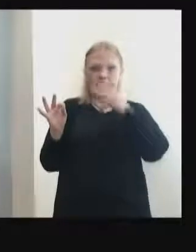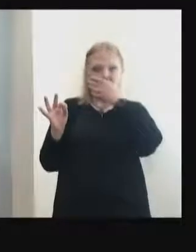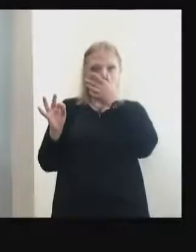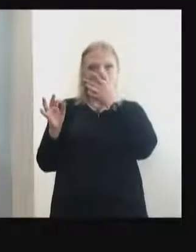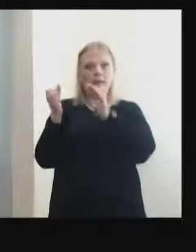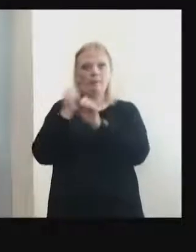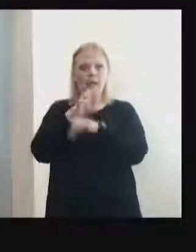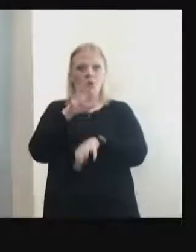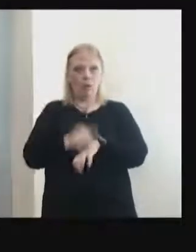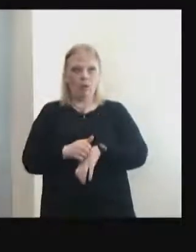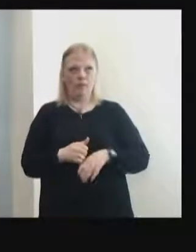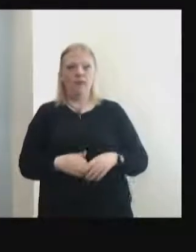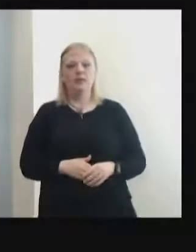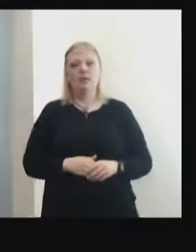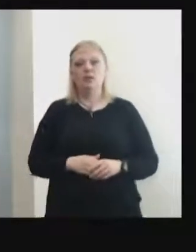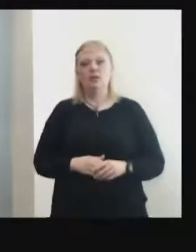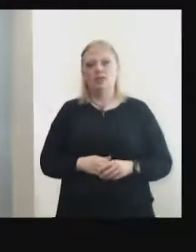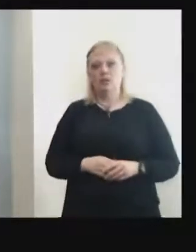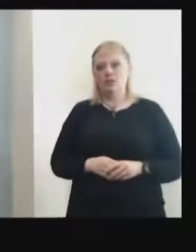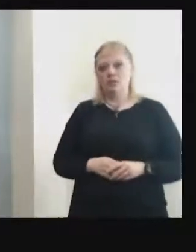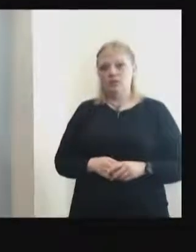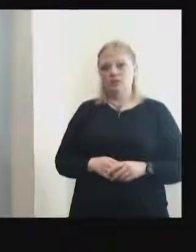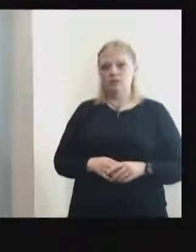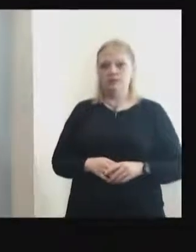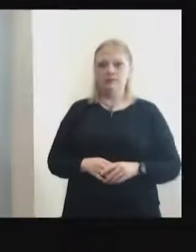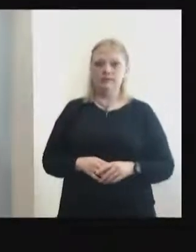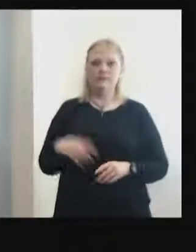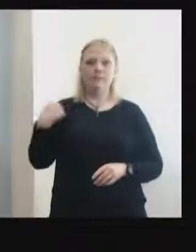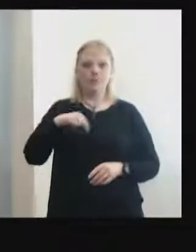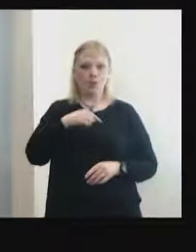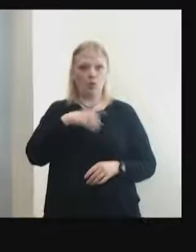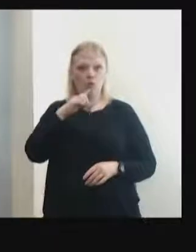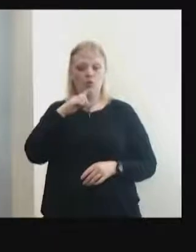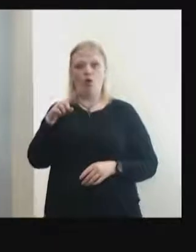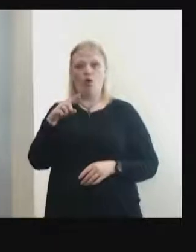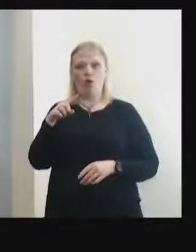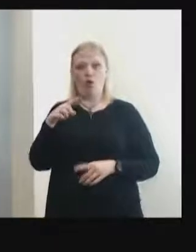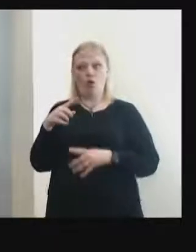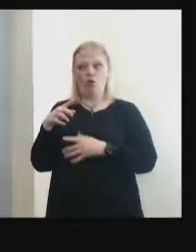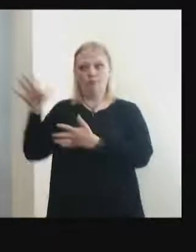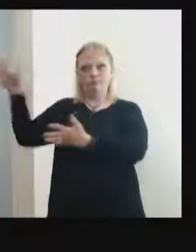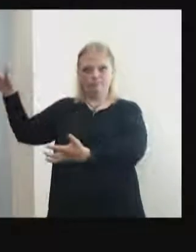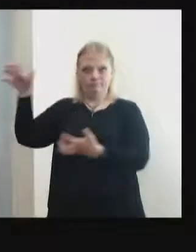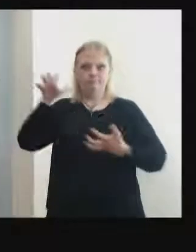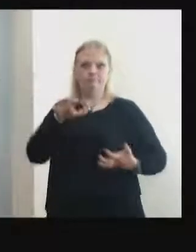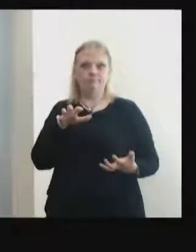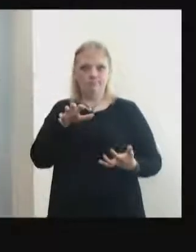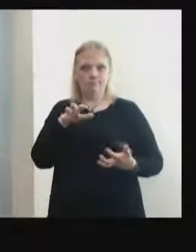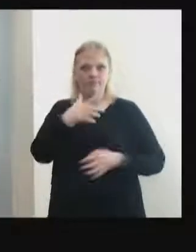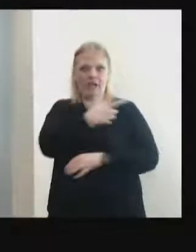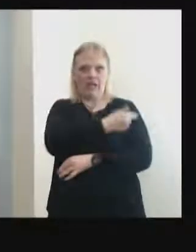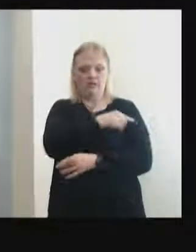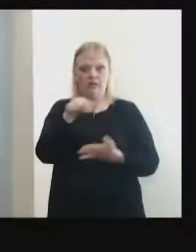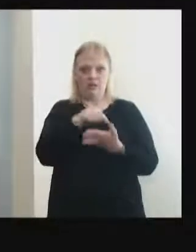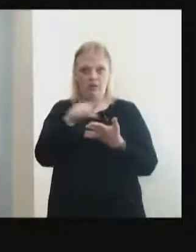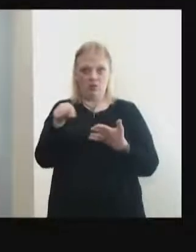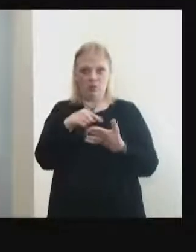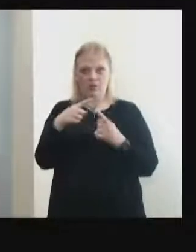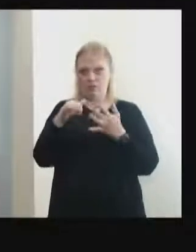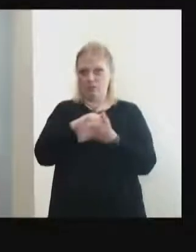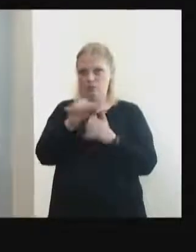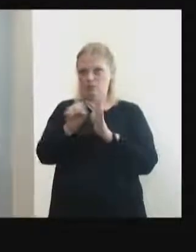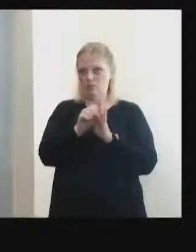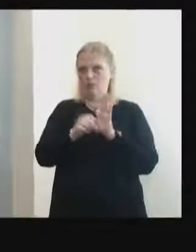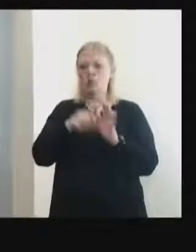858-2929 to make an appointment. So we are receiving a vaccine from the New York State Health Department this week. We've